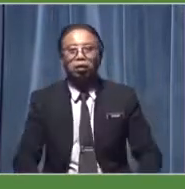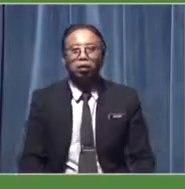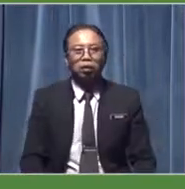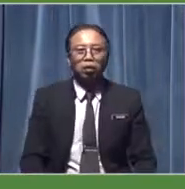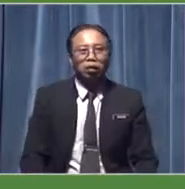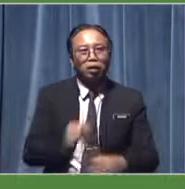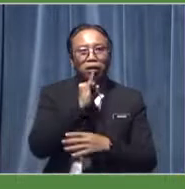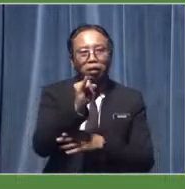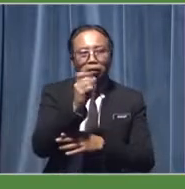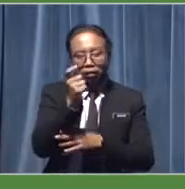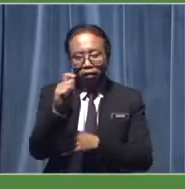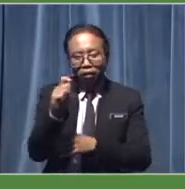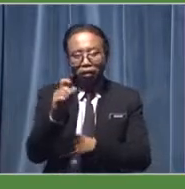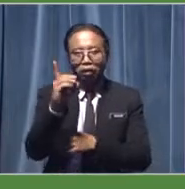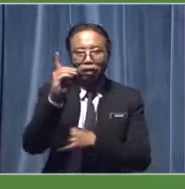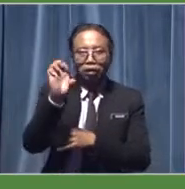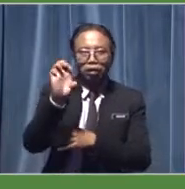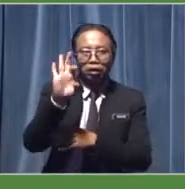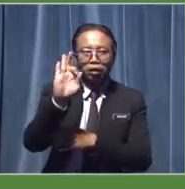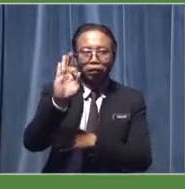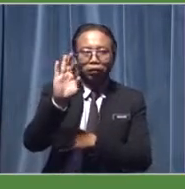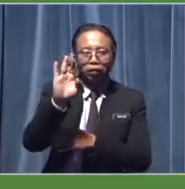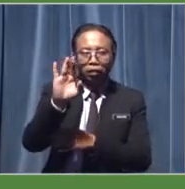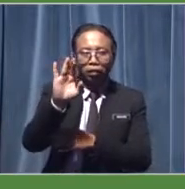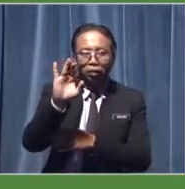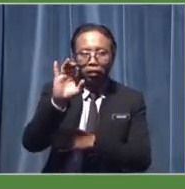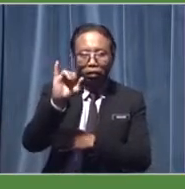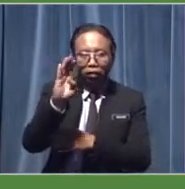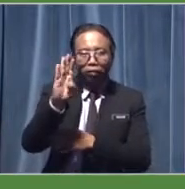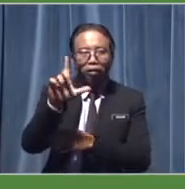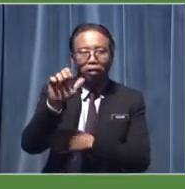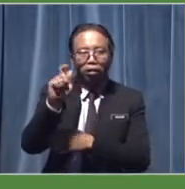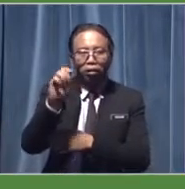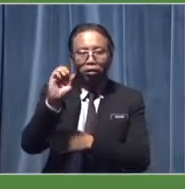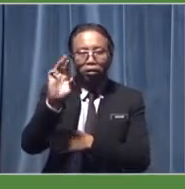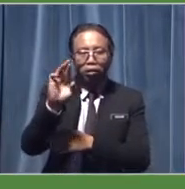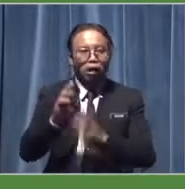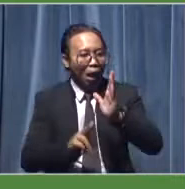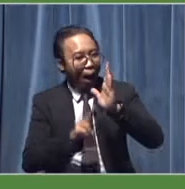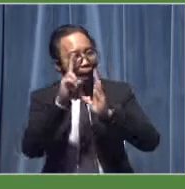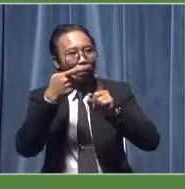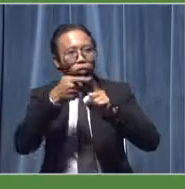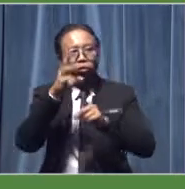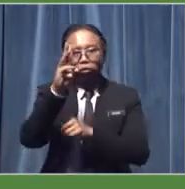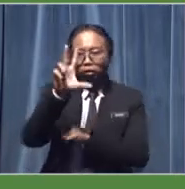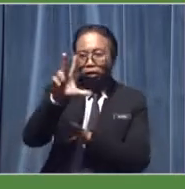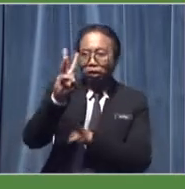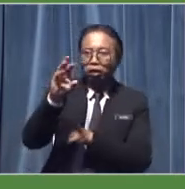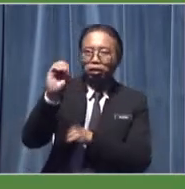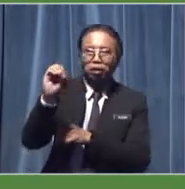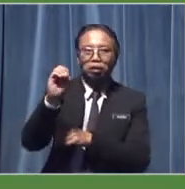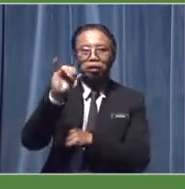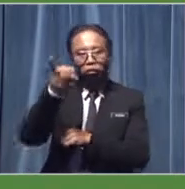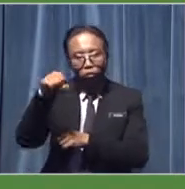the defibrillator. Up to 360